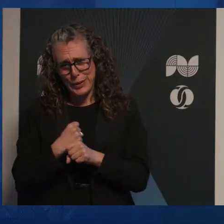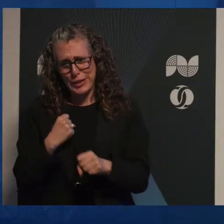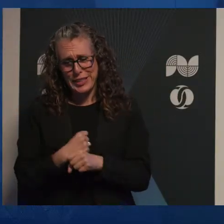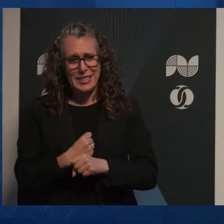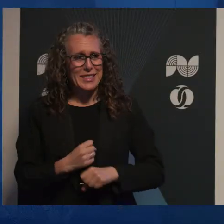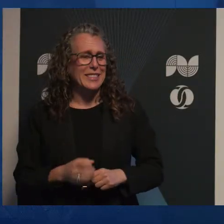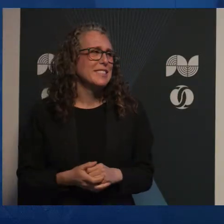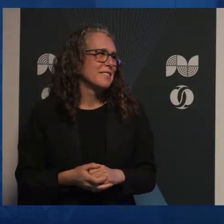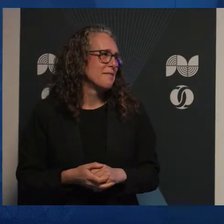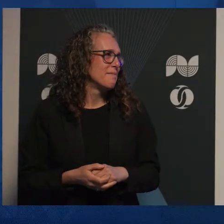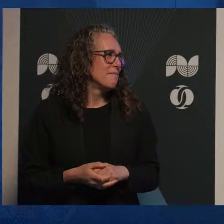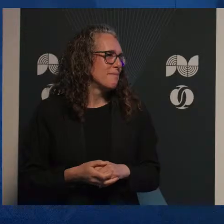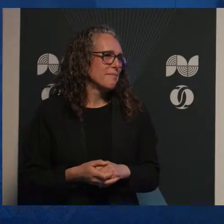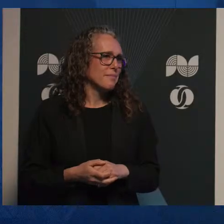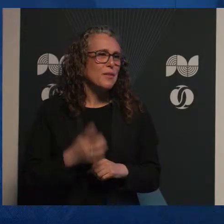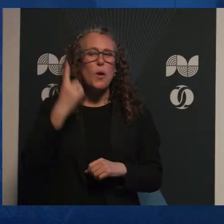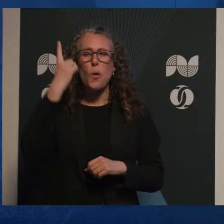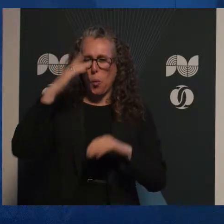row.